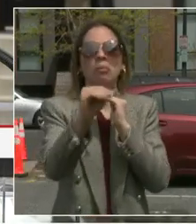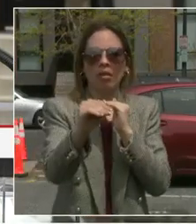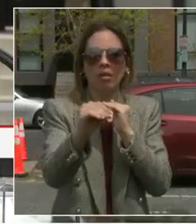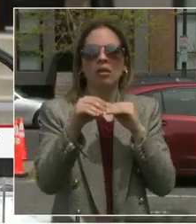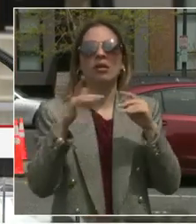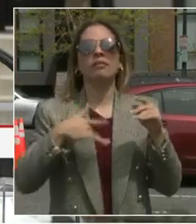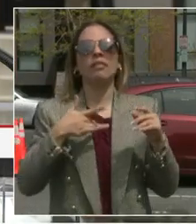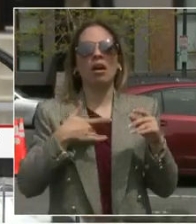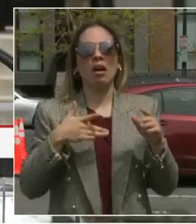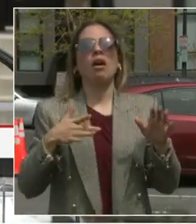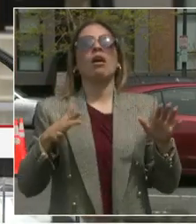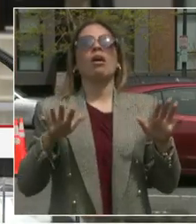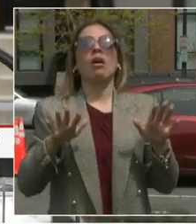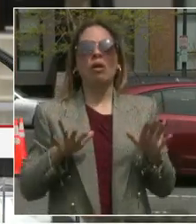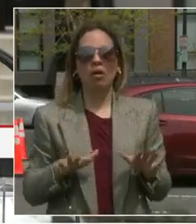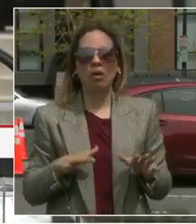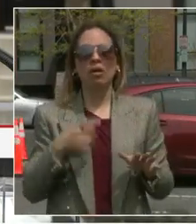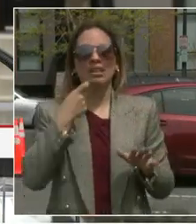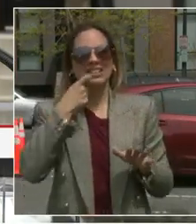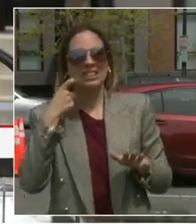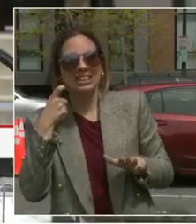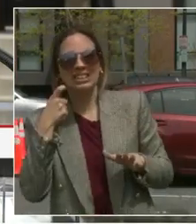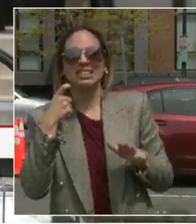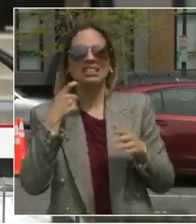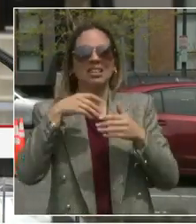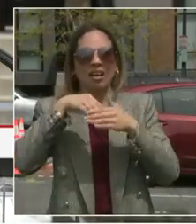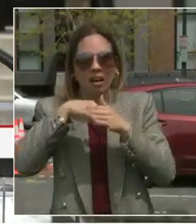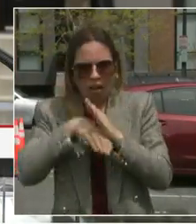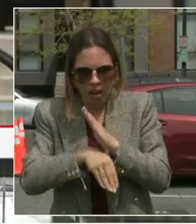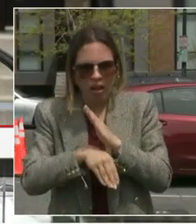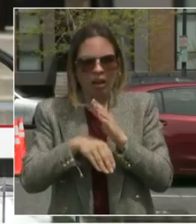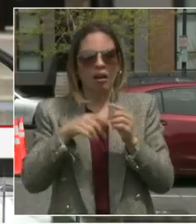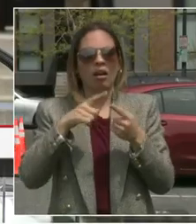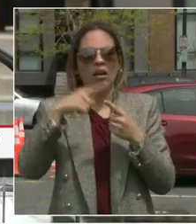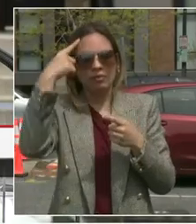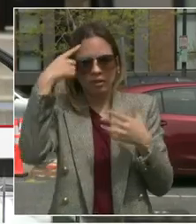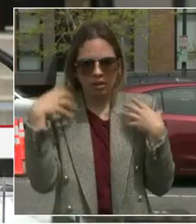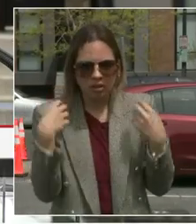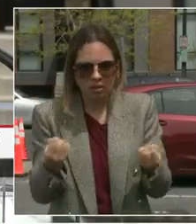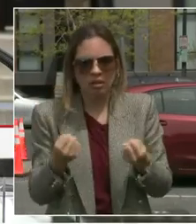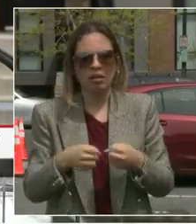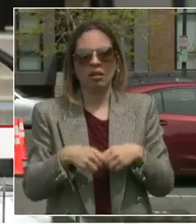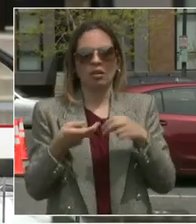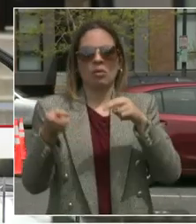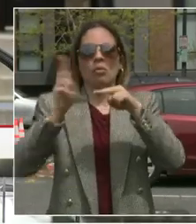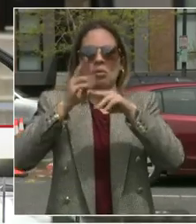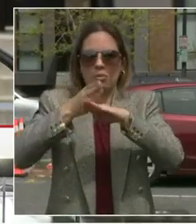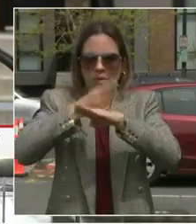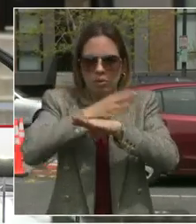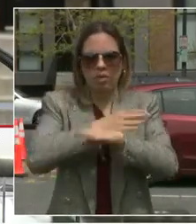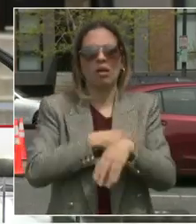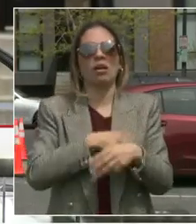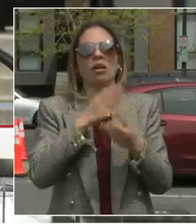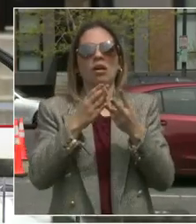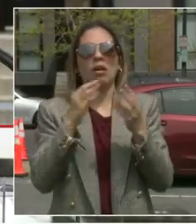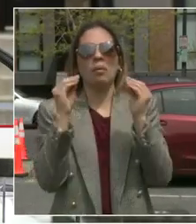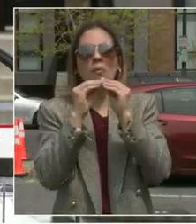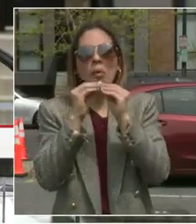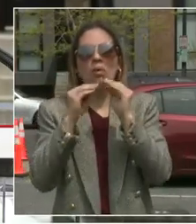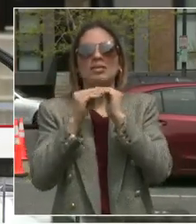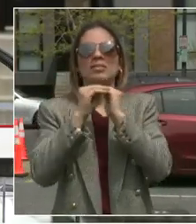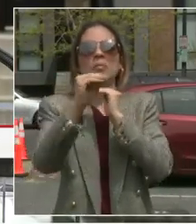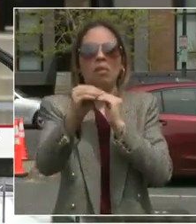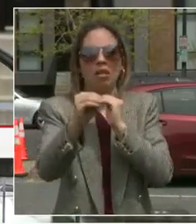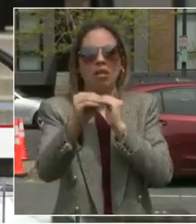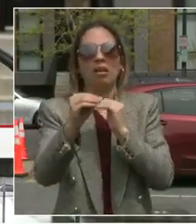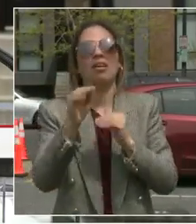generally, their addiction goes down, their mental health improves with the stability of housing, and that's really been studied